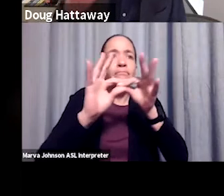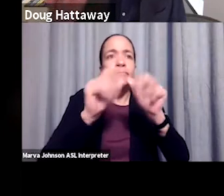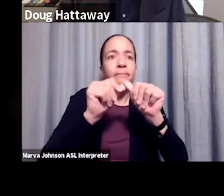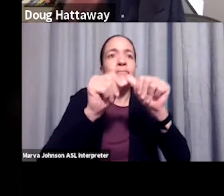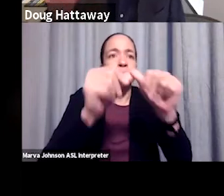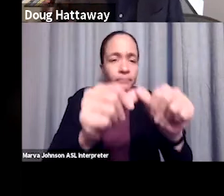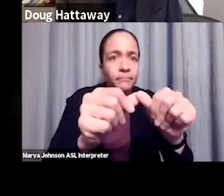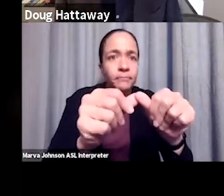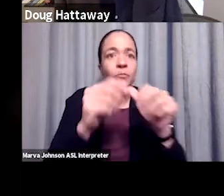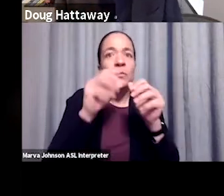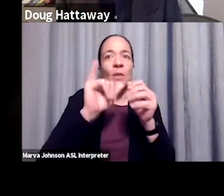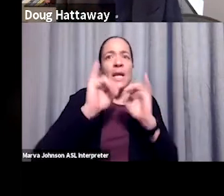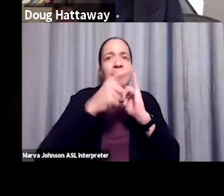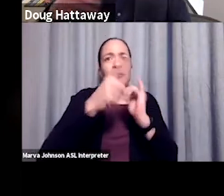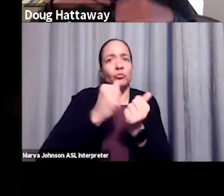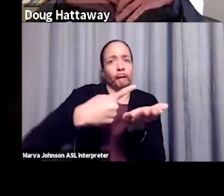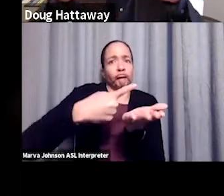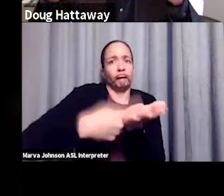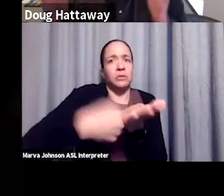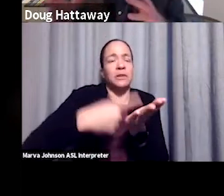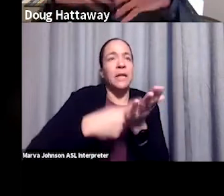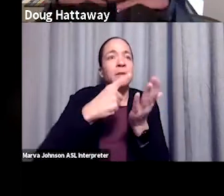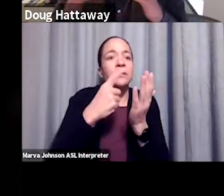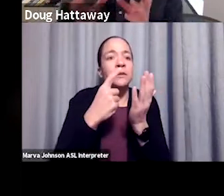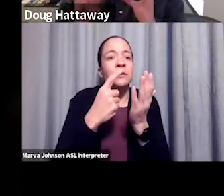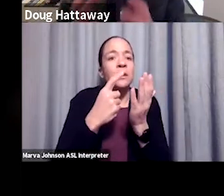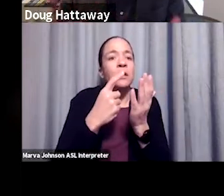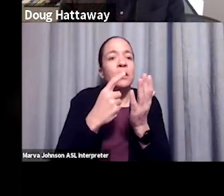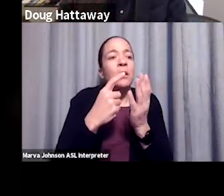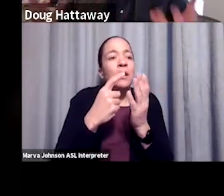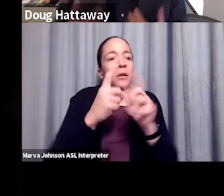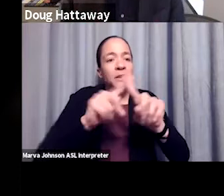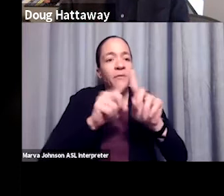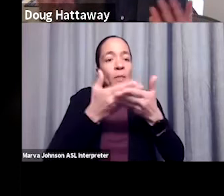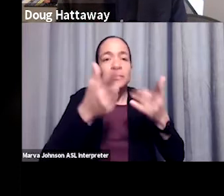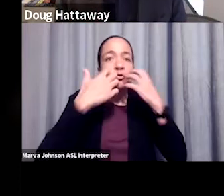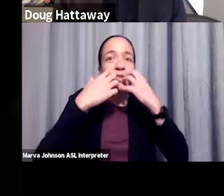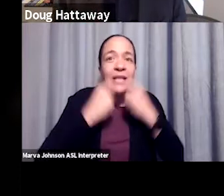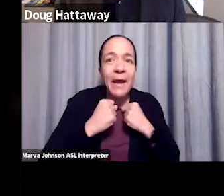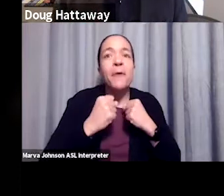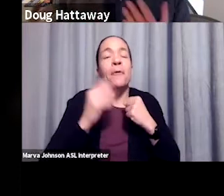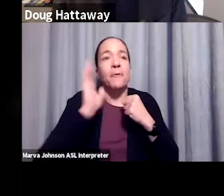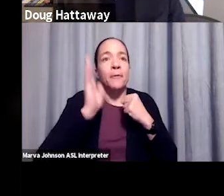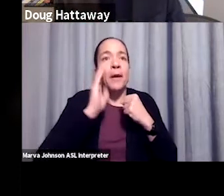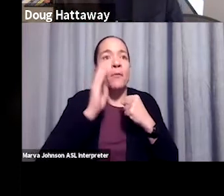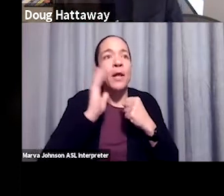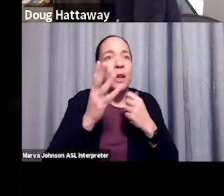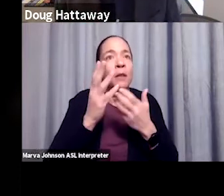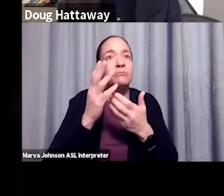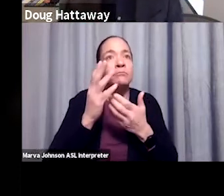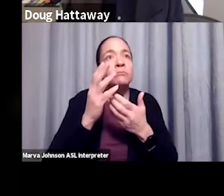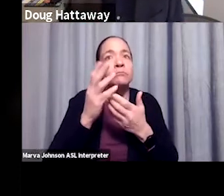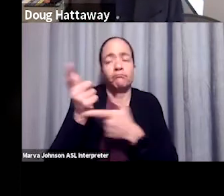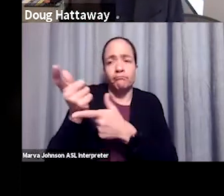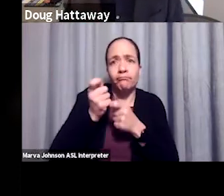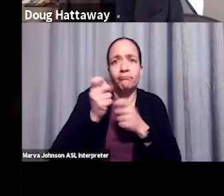the causes you care about, issues that you work on, in ways that frame them in fresh ways that will bring more than enough people along to help you move